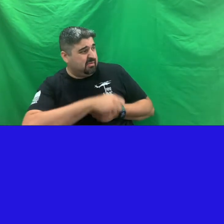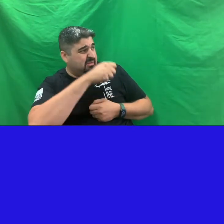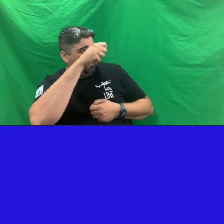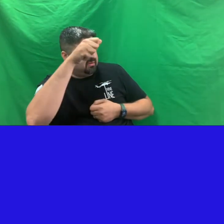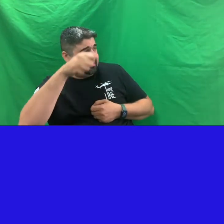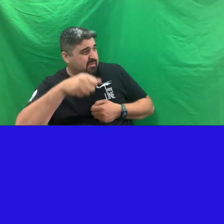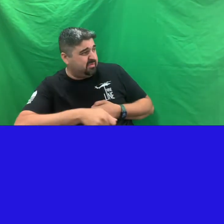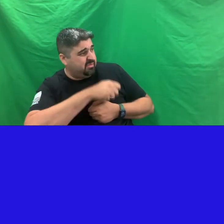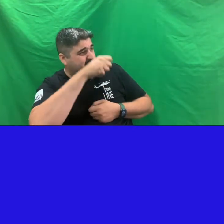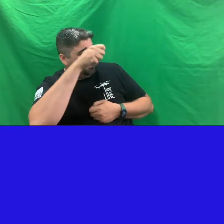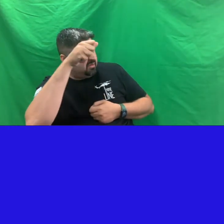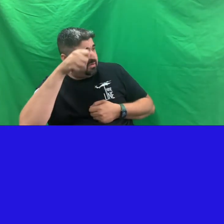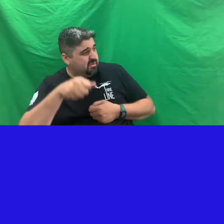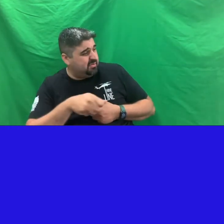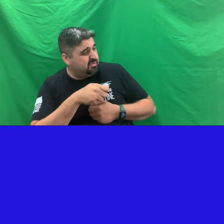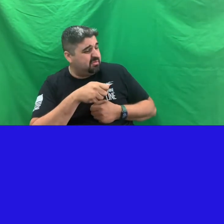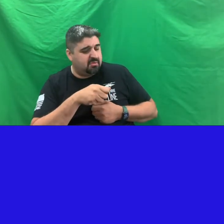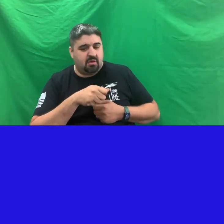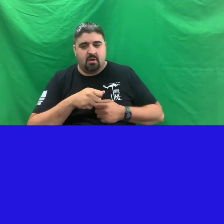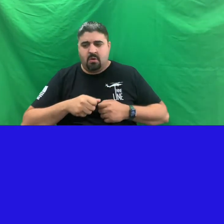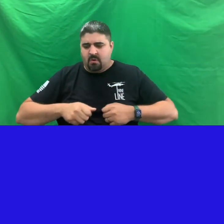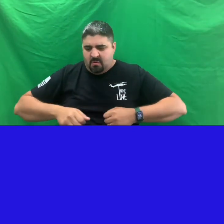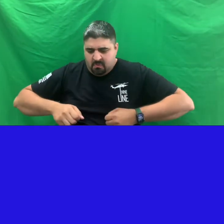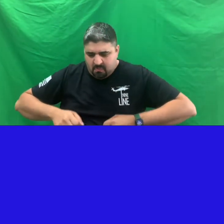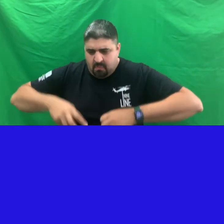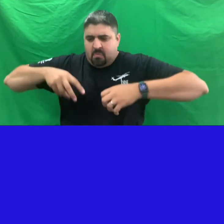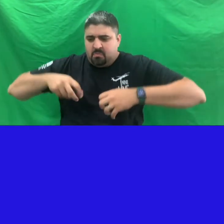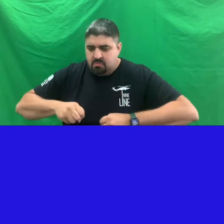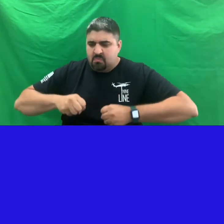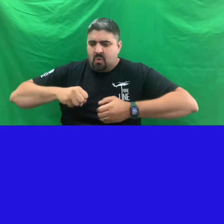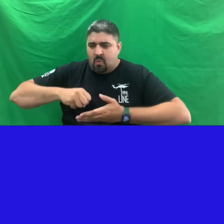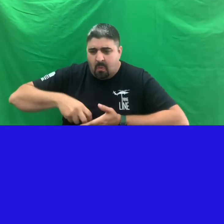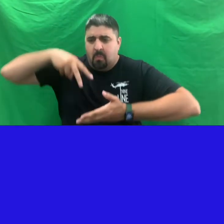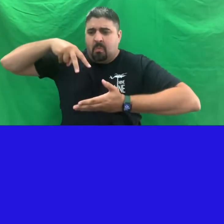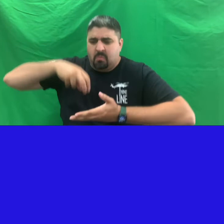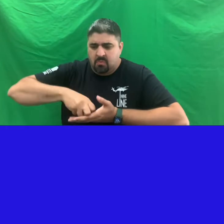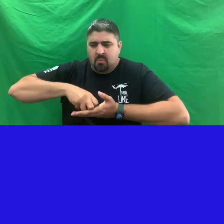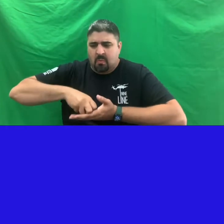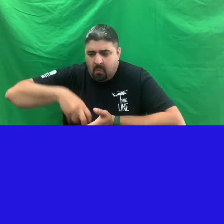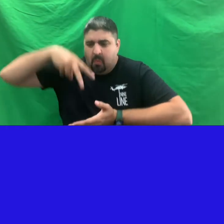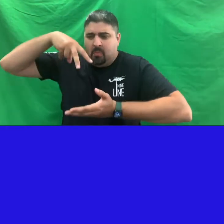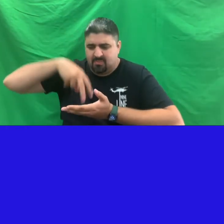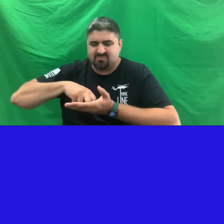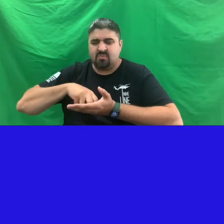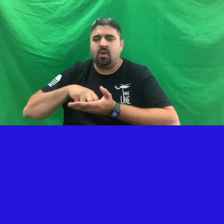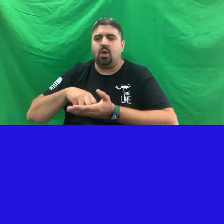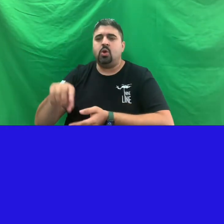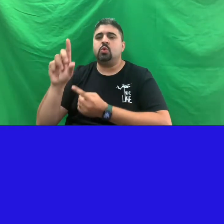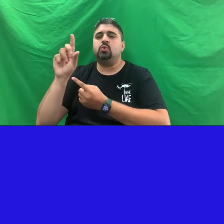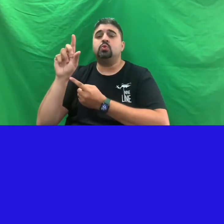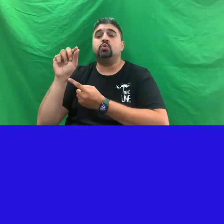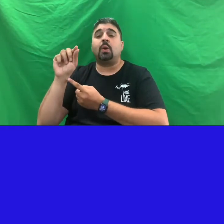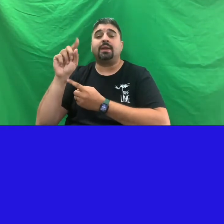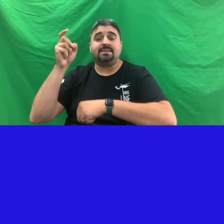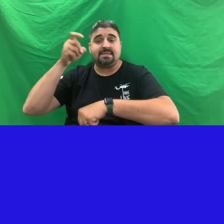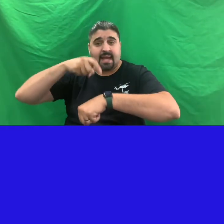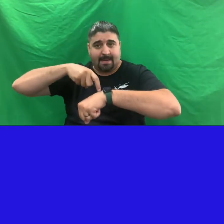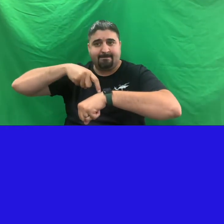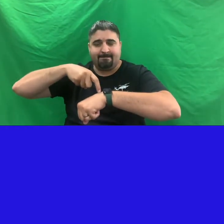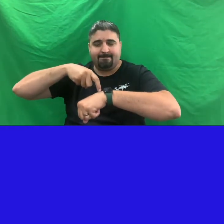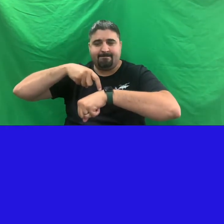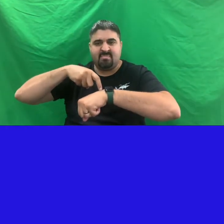20 times. I am beginning to get hungry, said the dark frog.